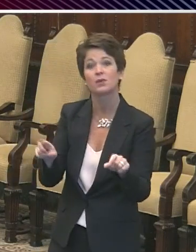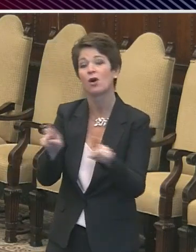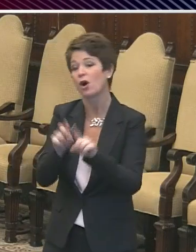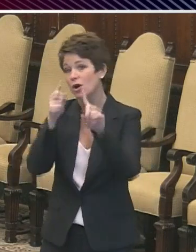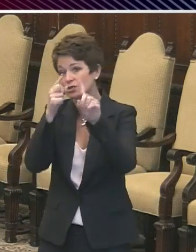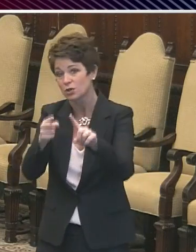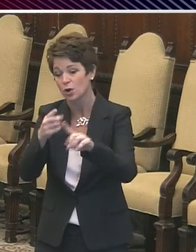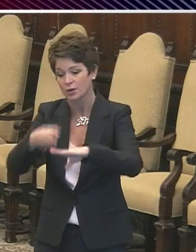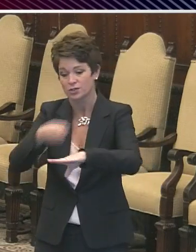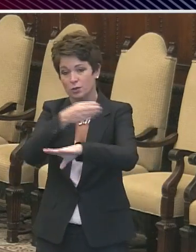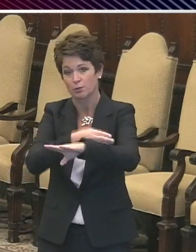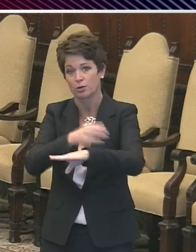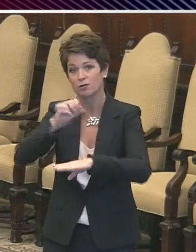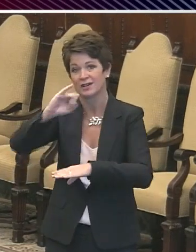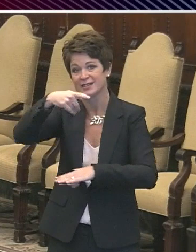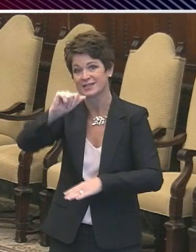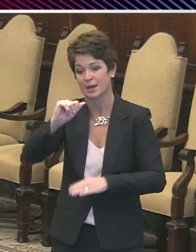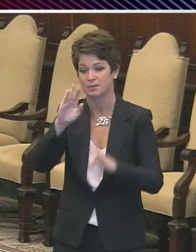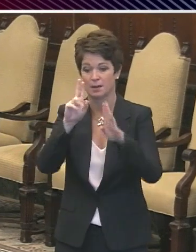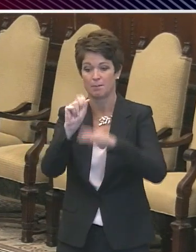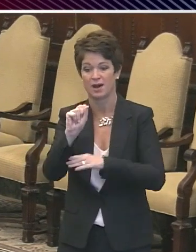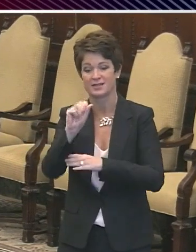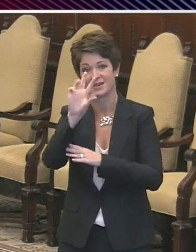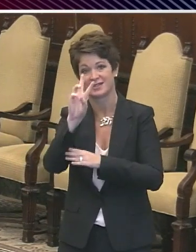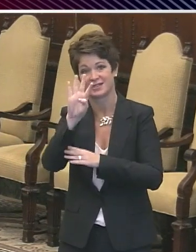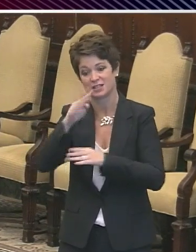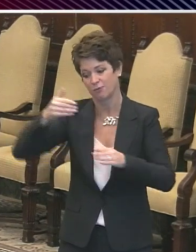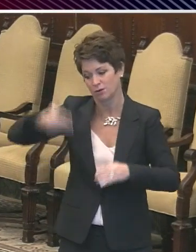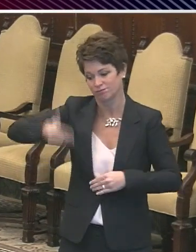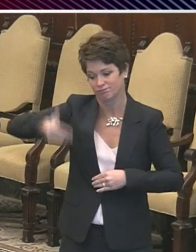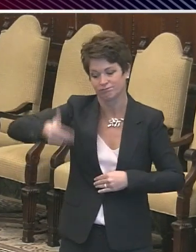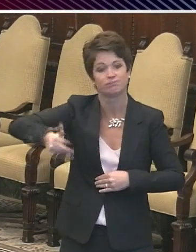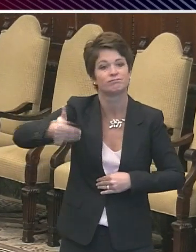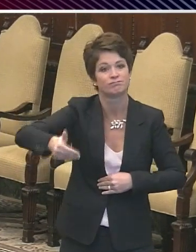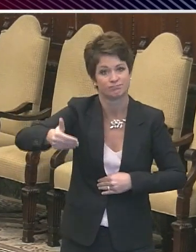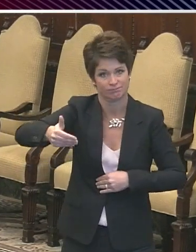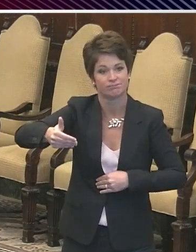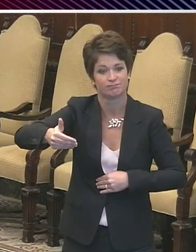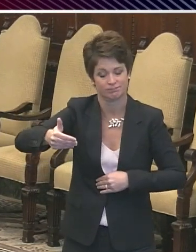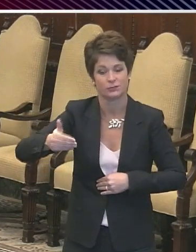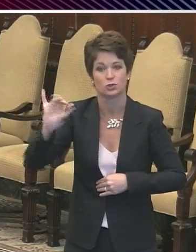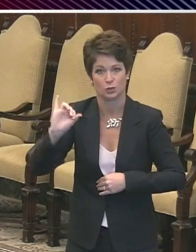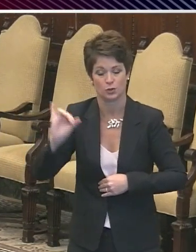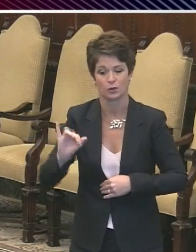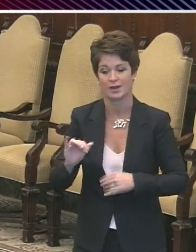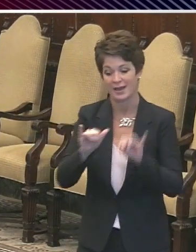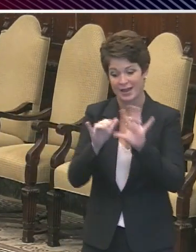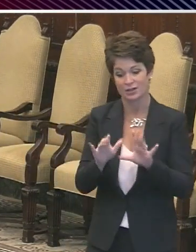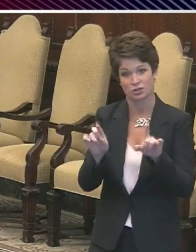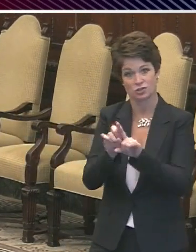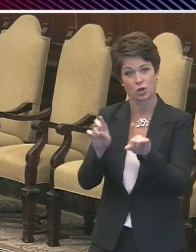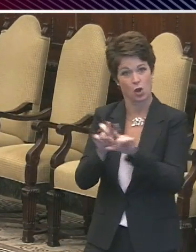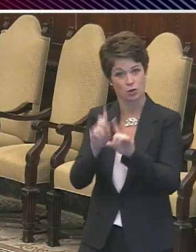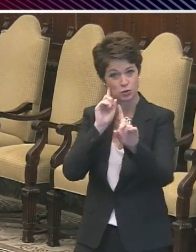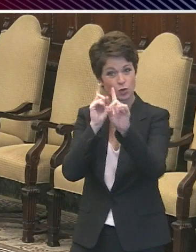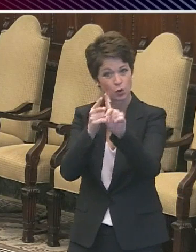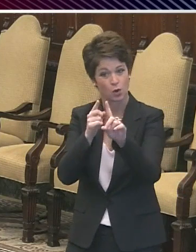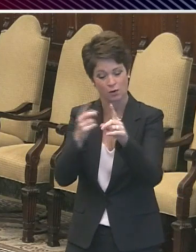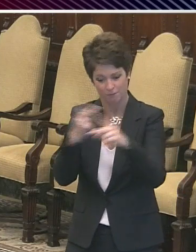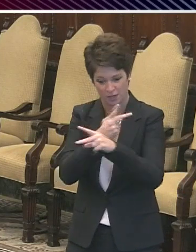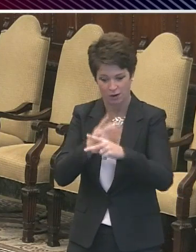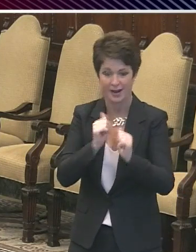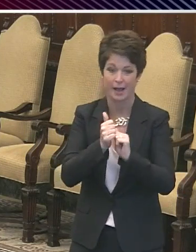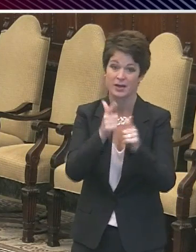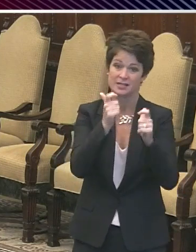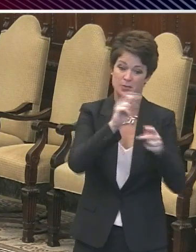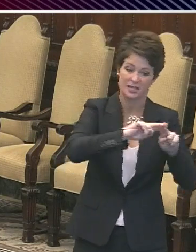call for enhancements to Sector 64 bus stops along Washington Avenue. Our engineers have also examined ways to reduce